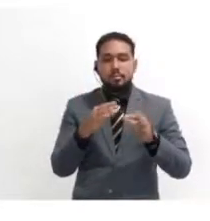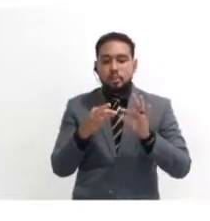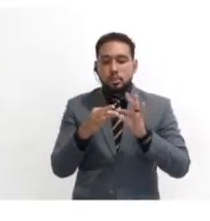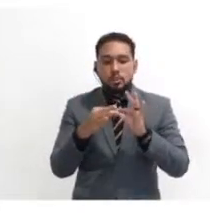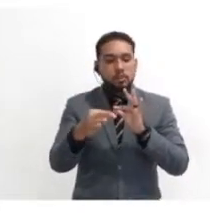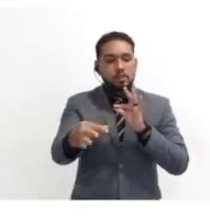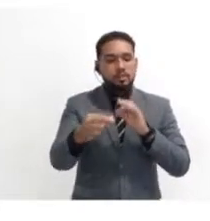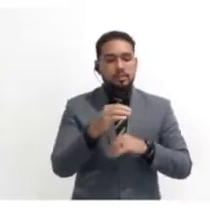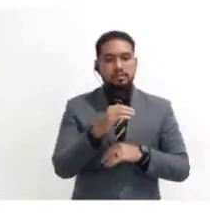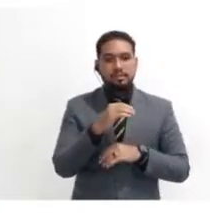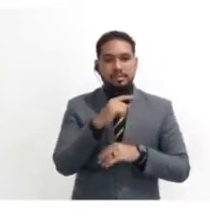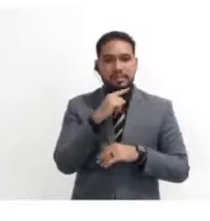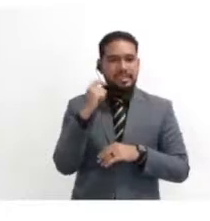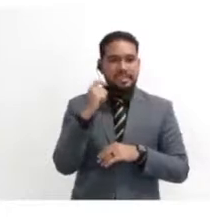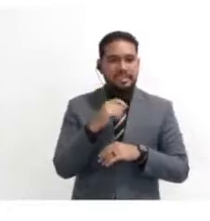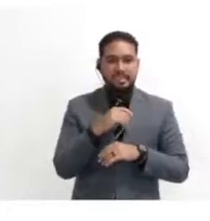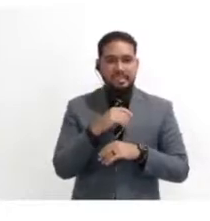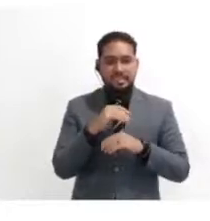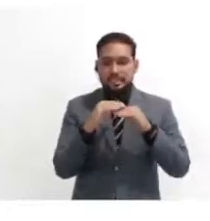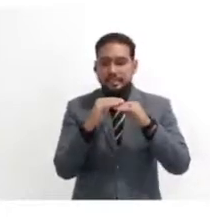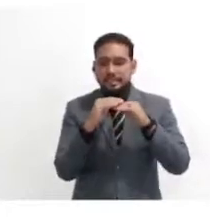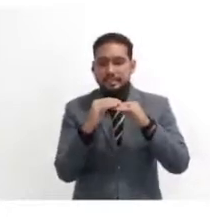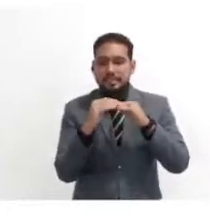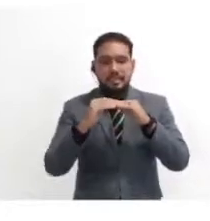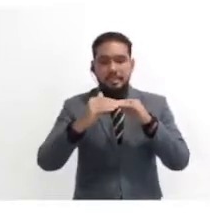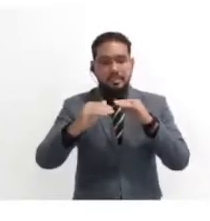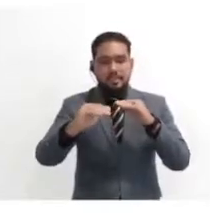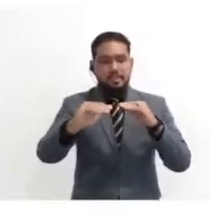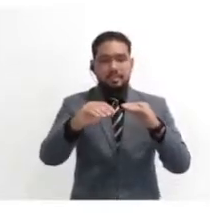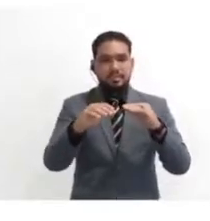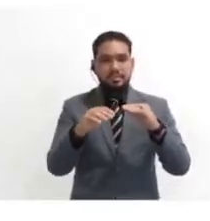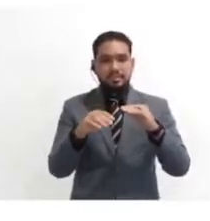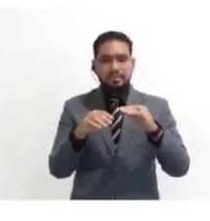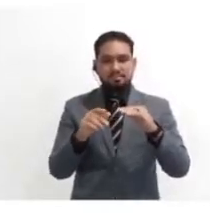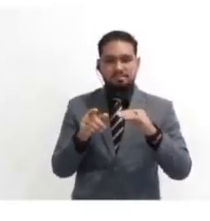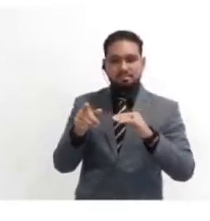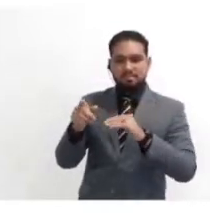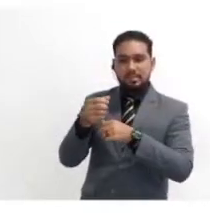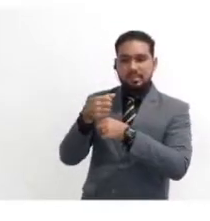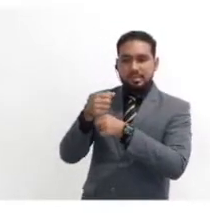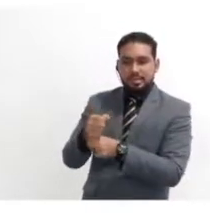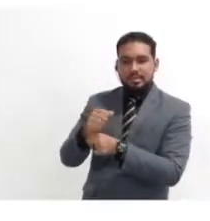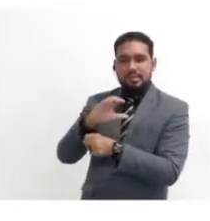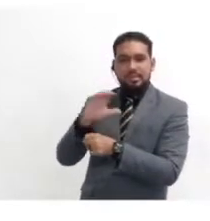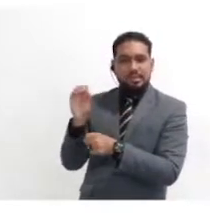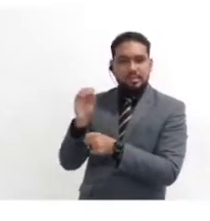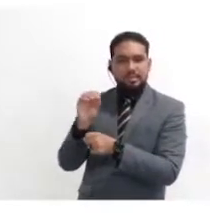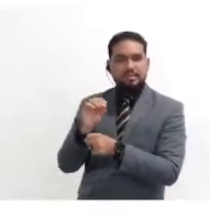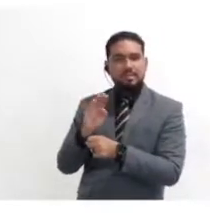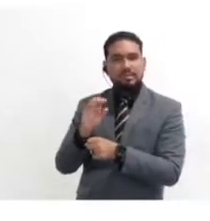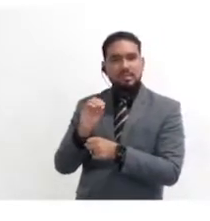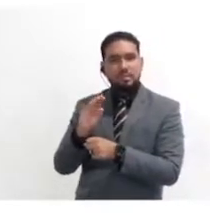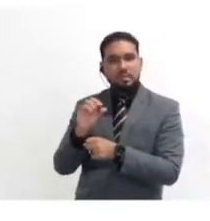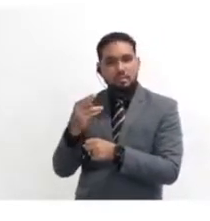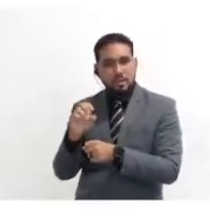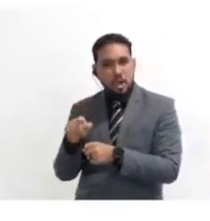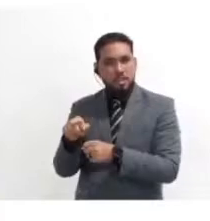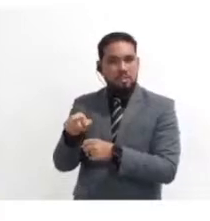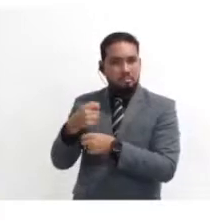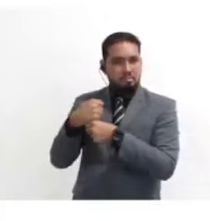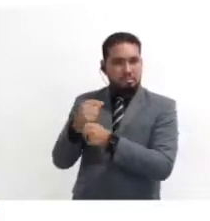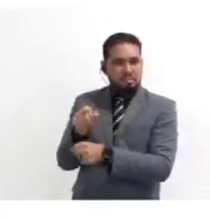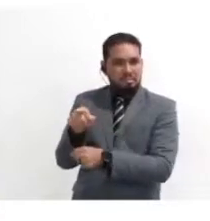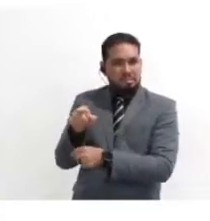it was developed by a company named Bosch, that cuts all the way through the silicon wafer from the front side to the back side.